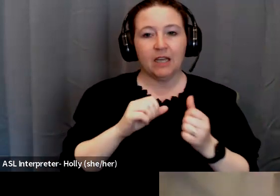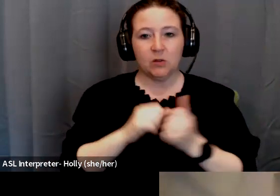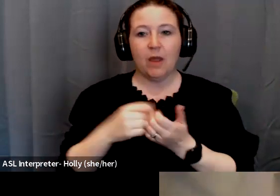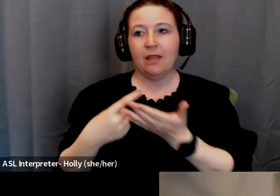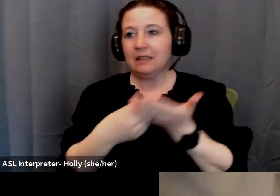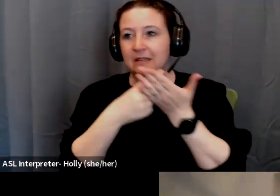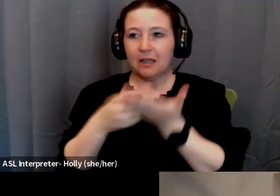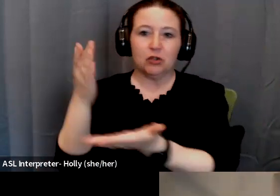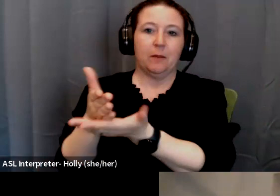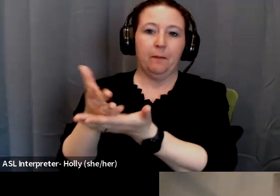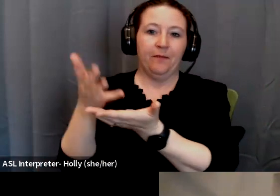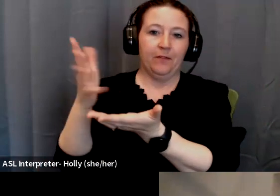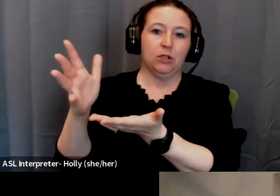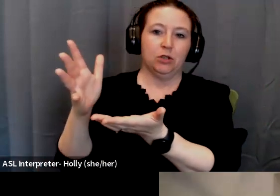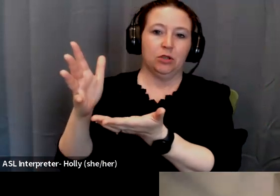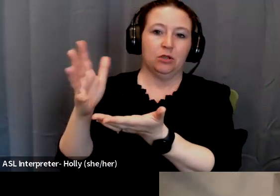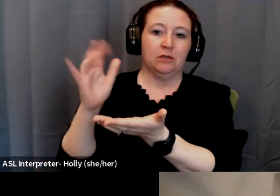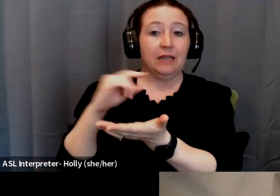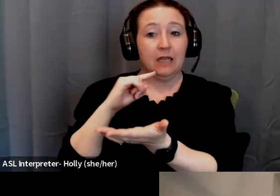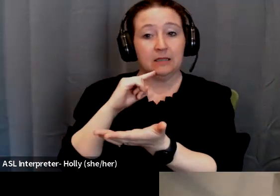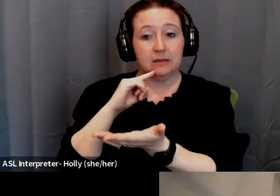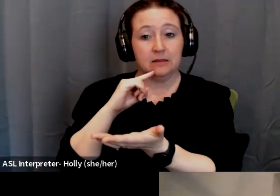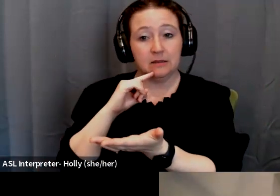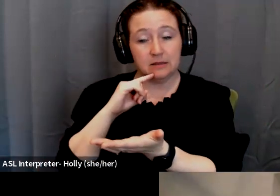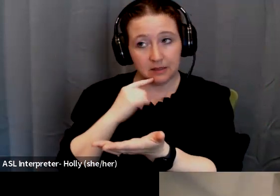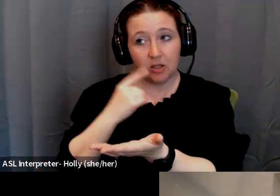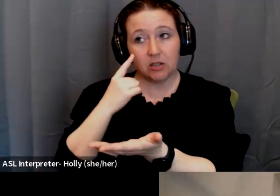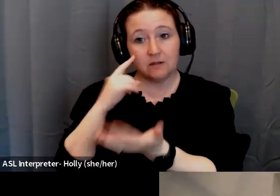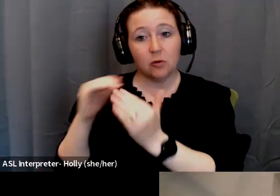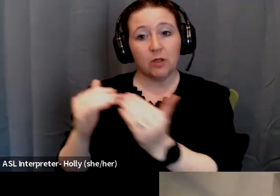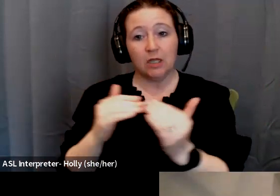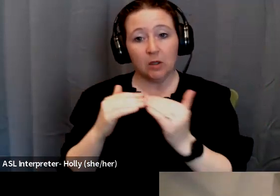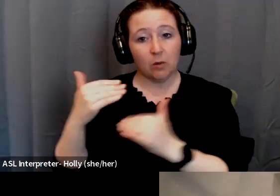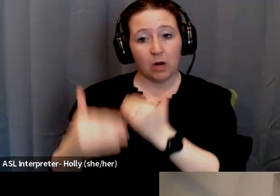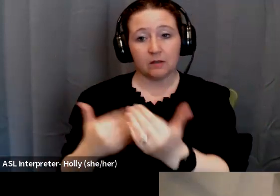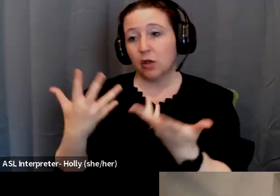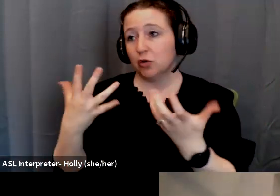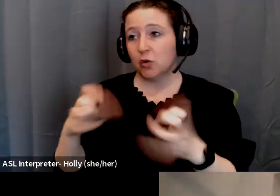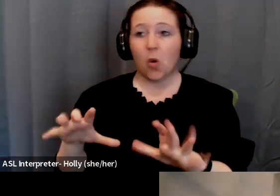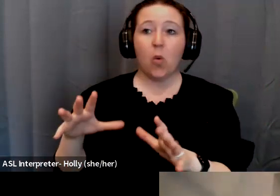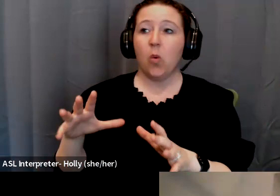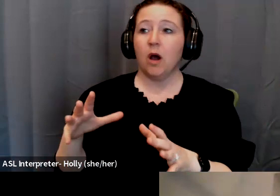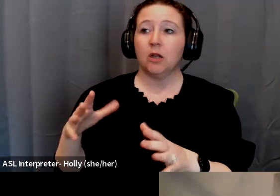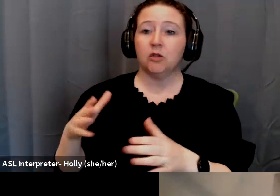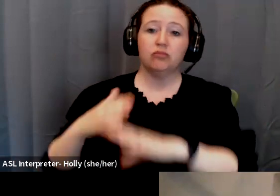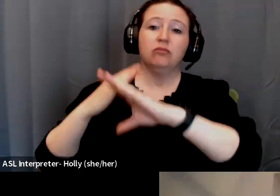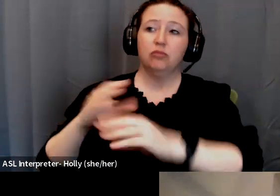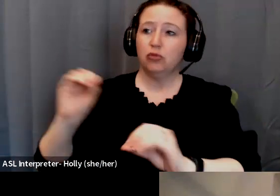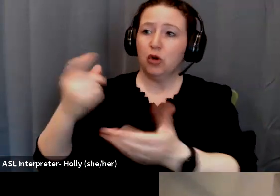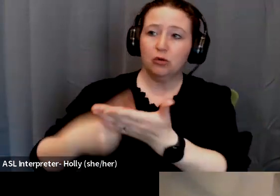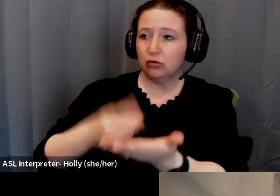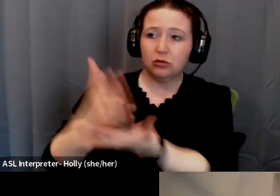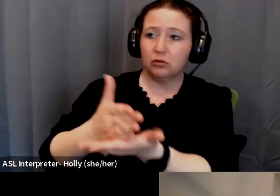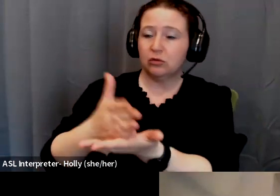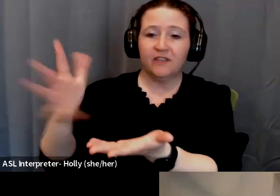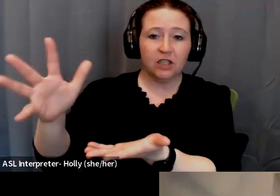very serious thing in a small d democratic process, right? We don't want to cut off debate. We want to have people share their views. So